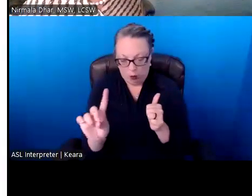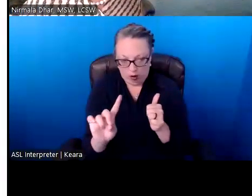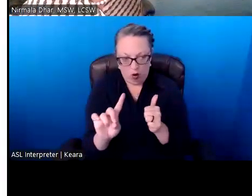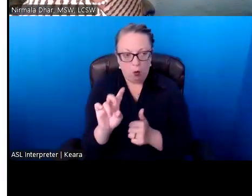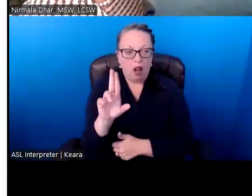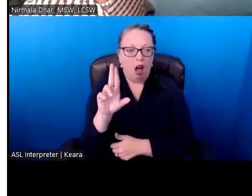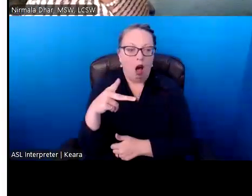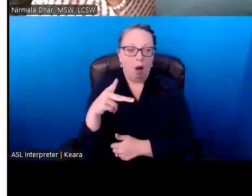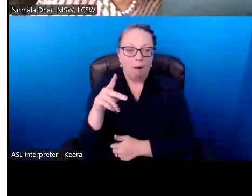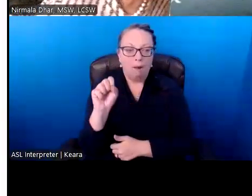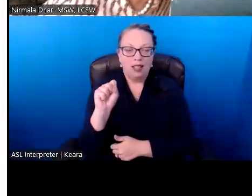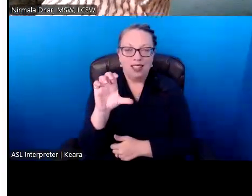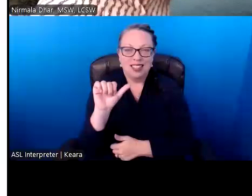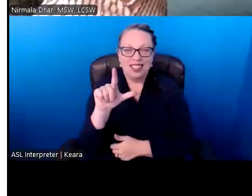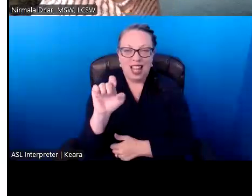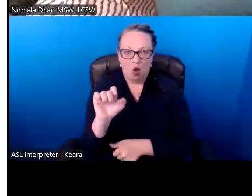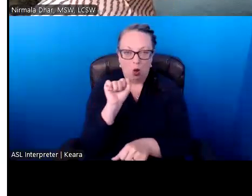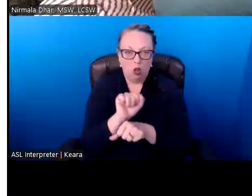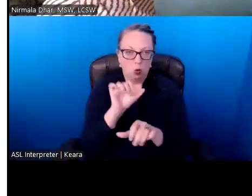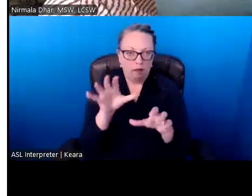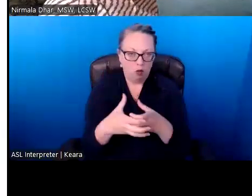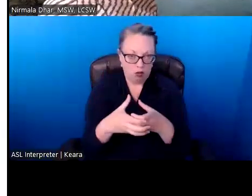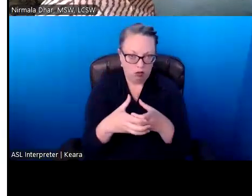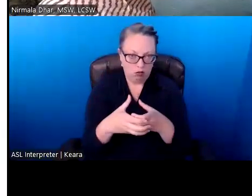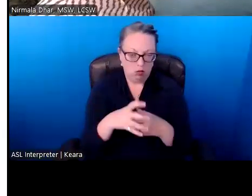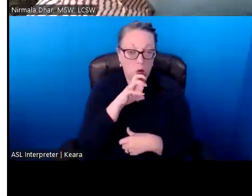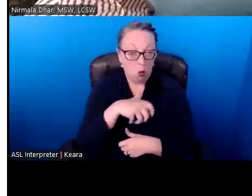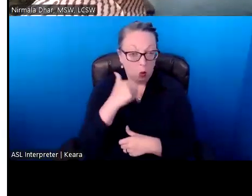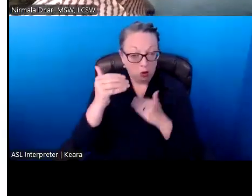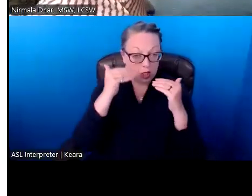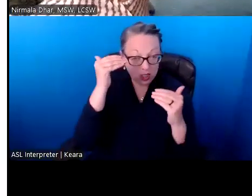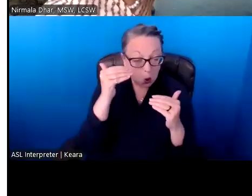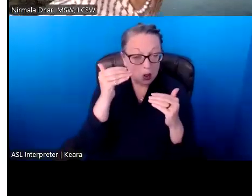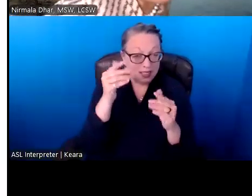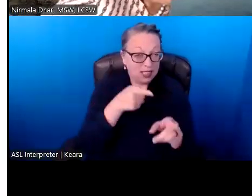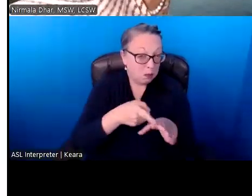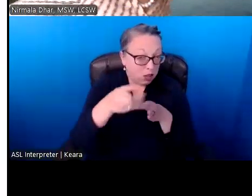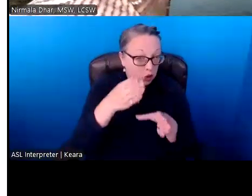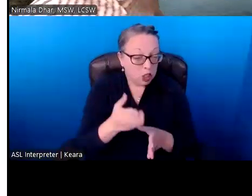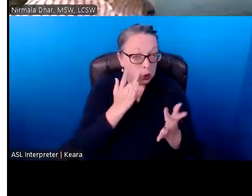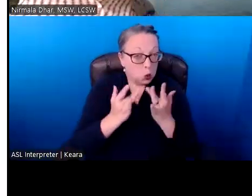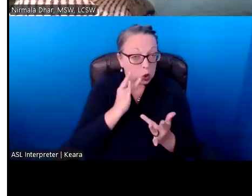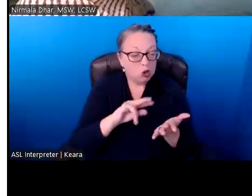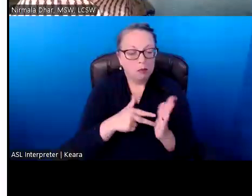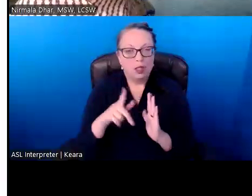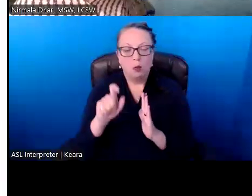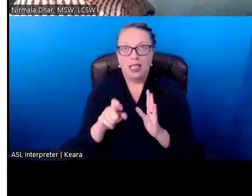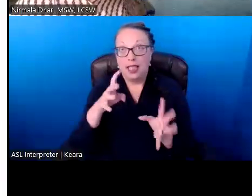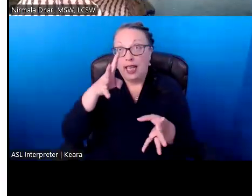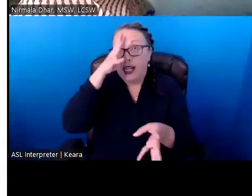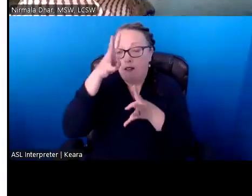workforce. The geriatric specialist shortage means we need innovative and multi-level